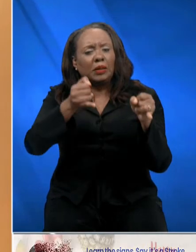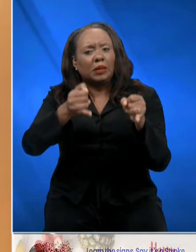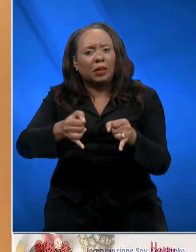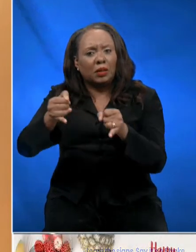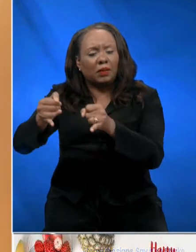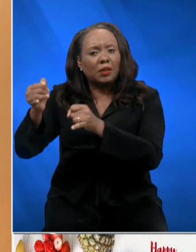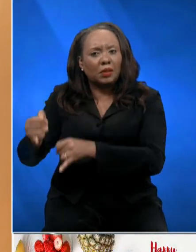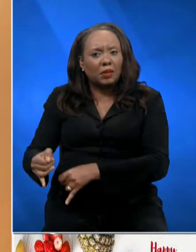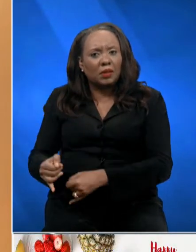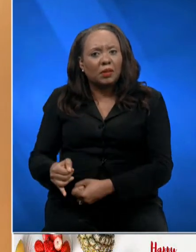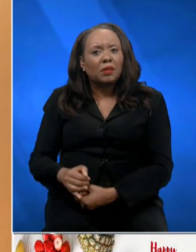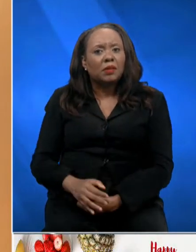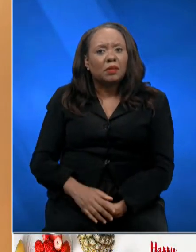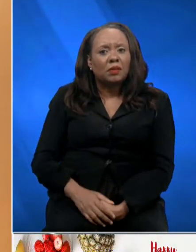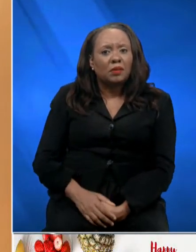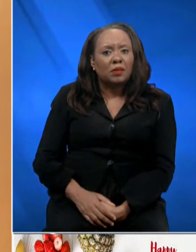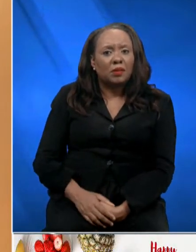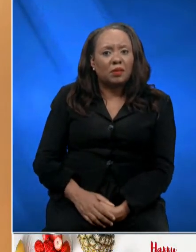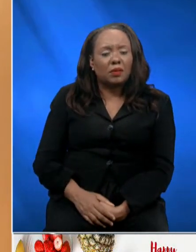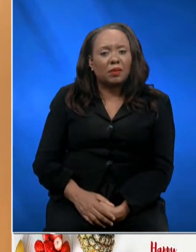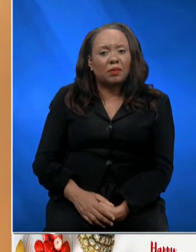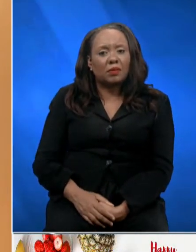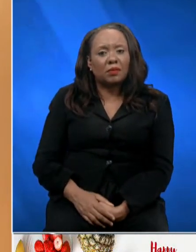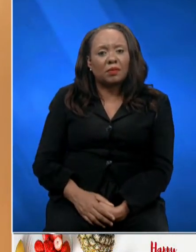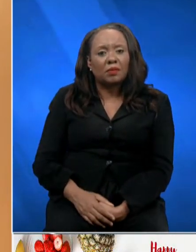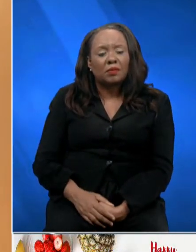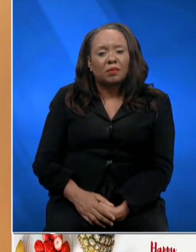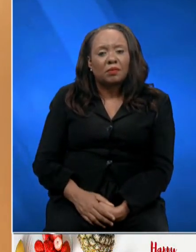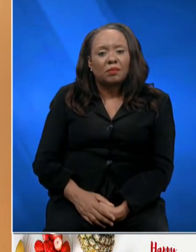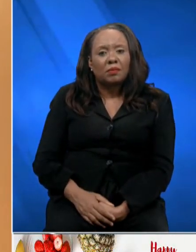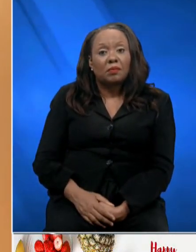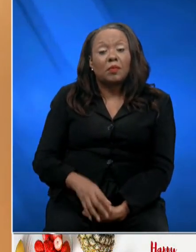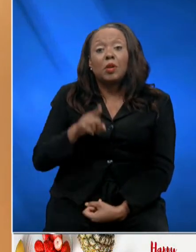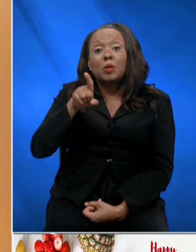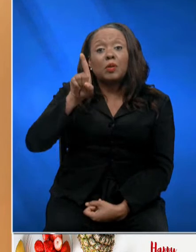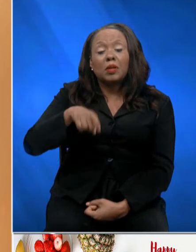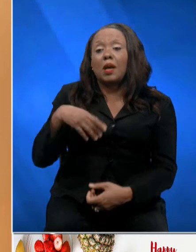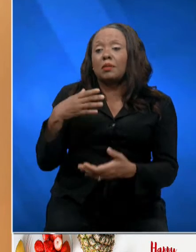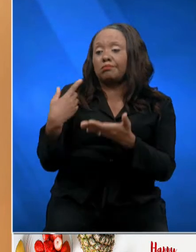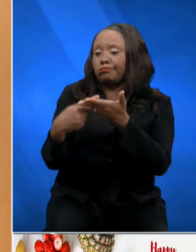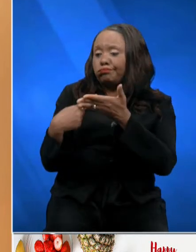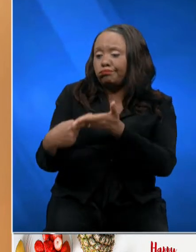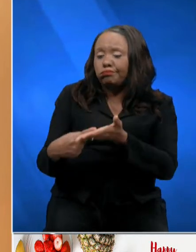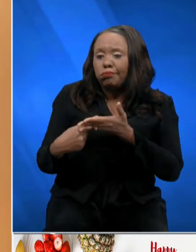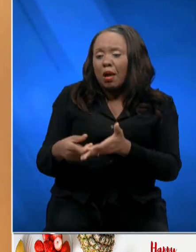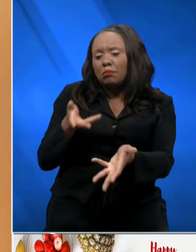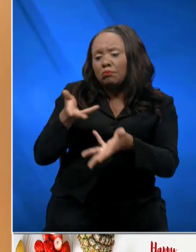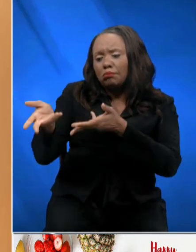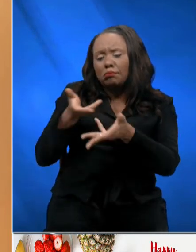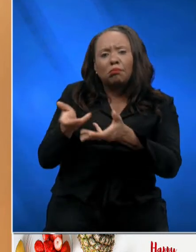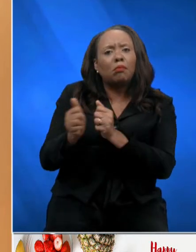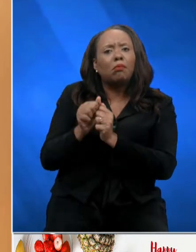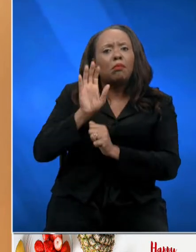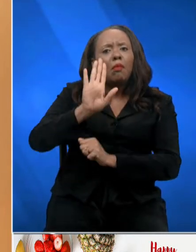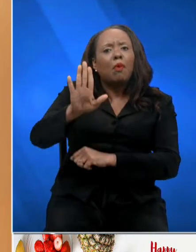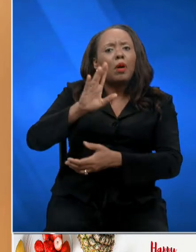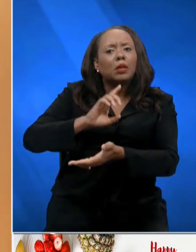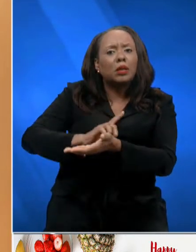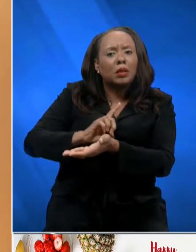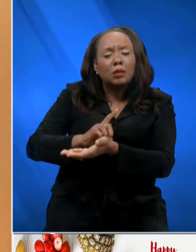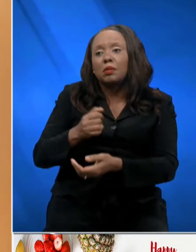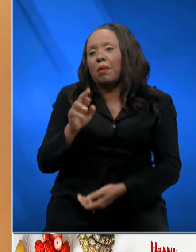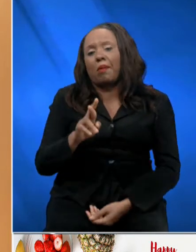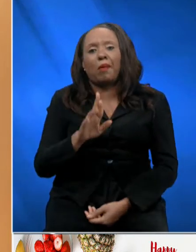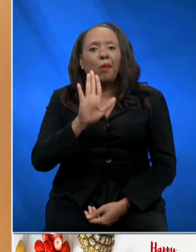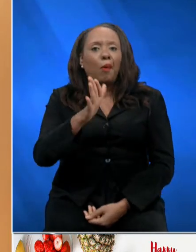well. So I would suggest that you would talk to your primary care doctor or your diabetes